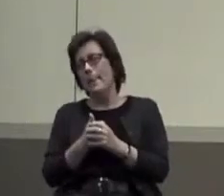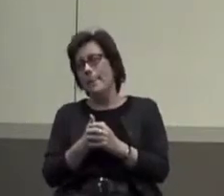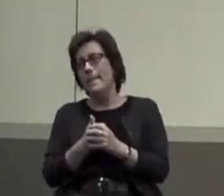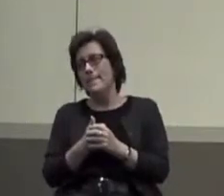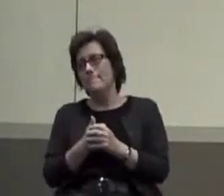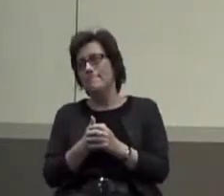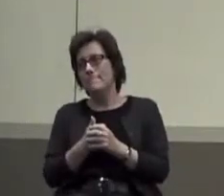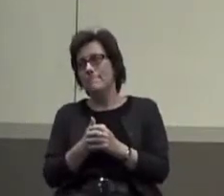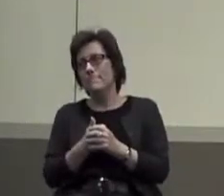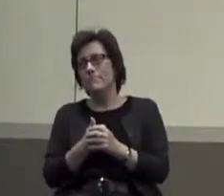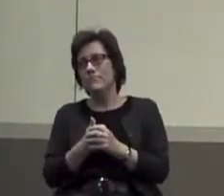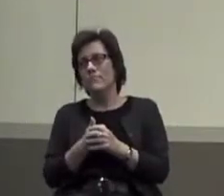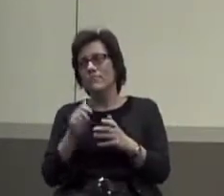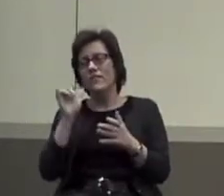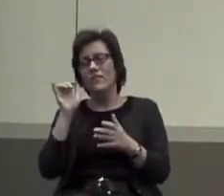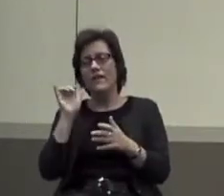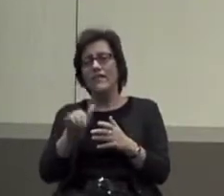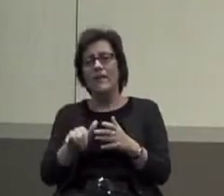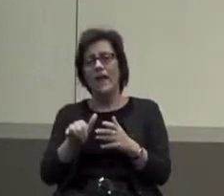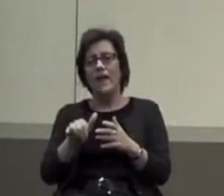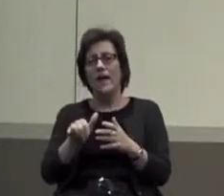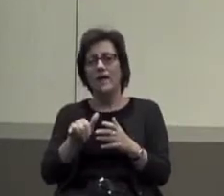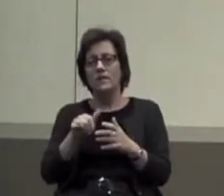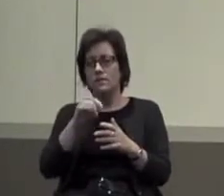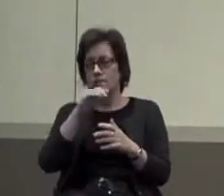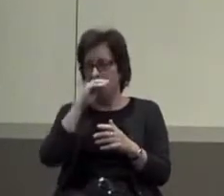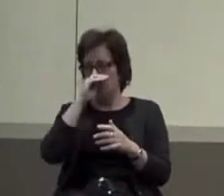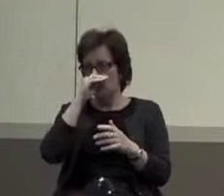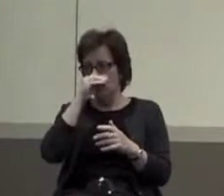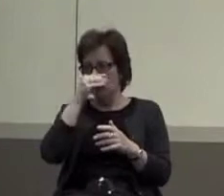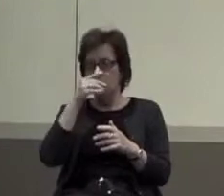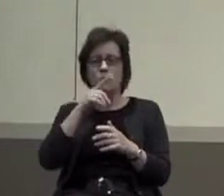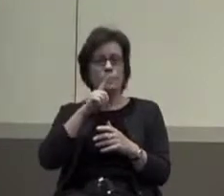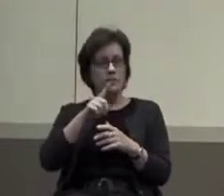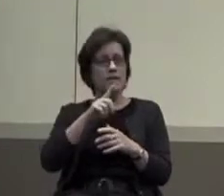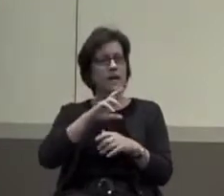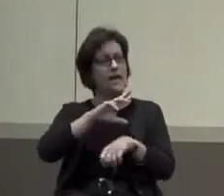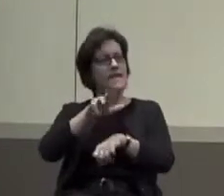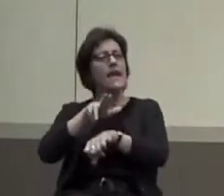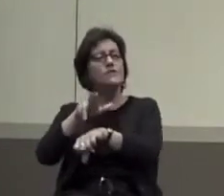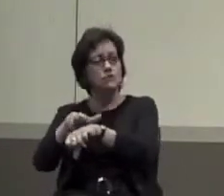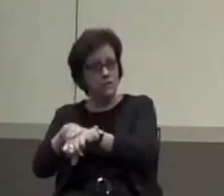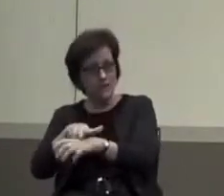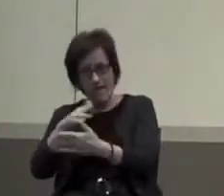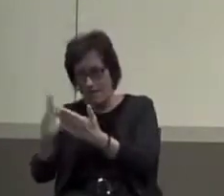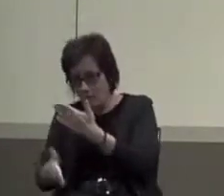That would be sort of that would be a natural consequence that maybe doesn't